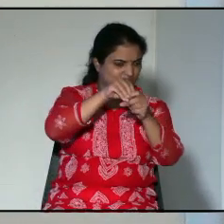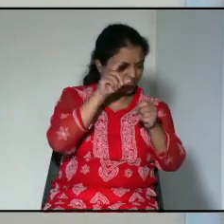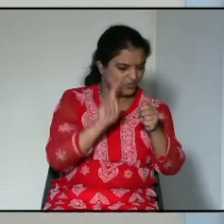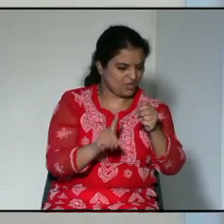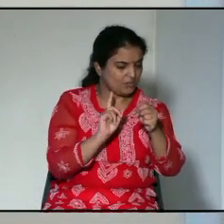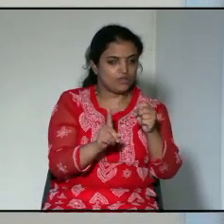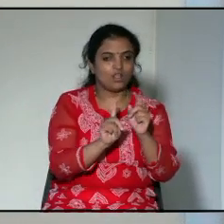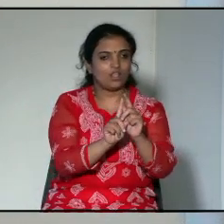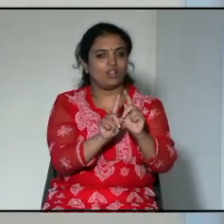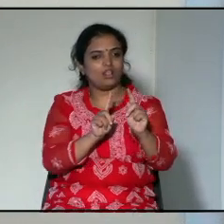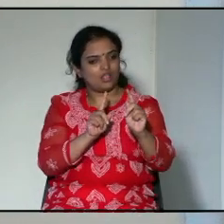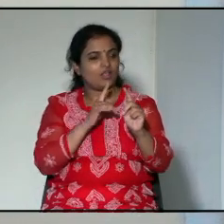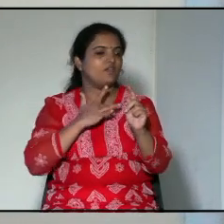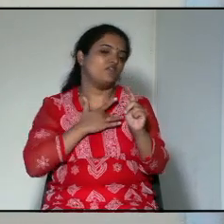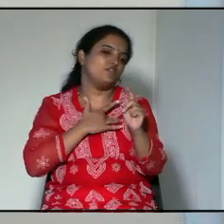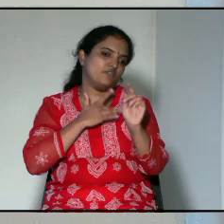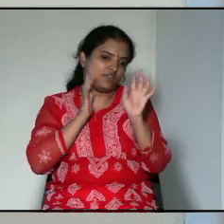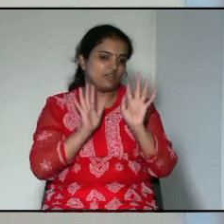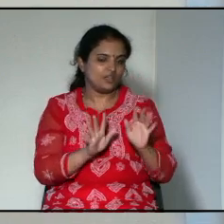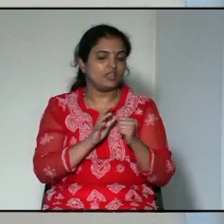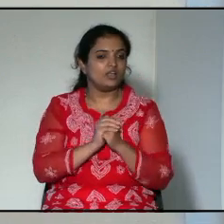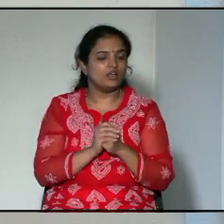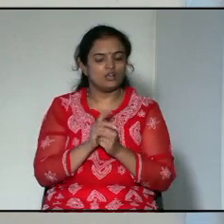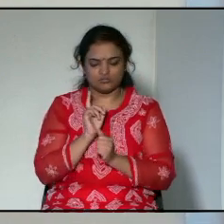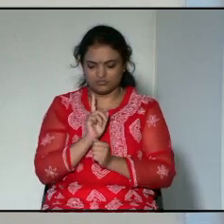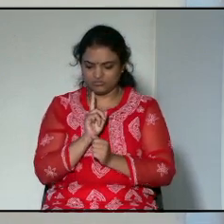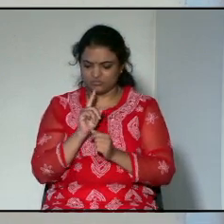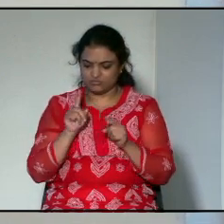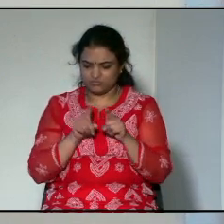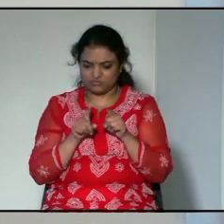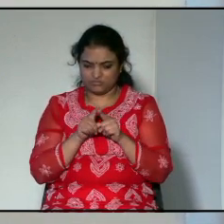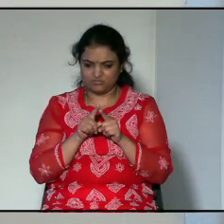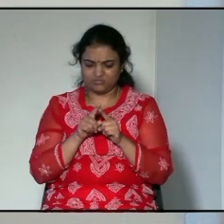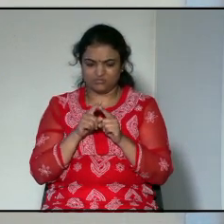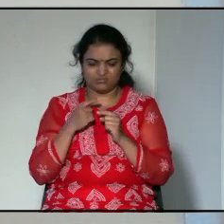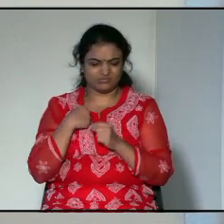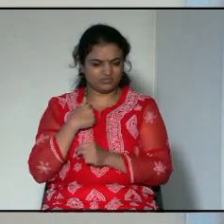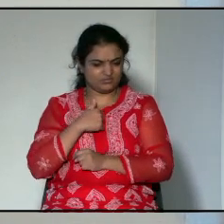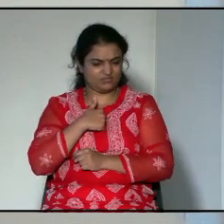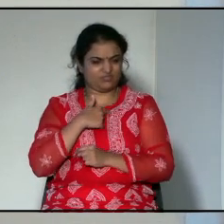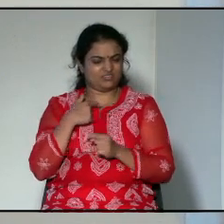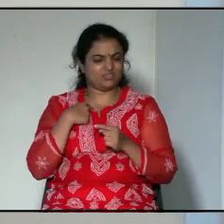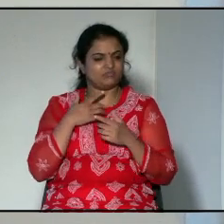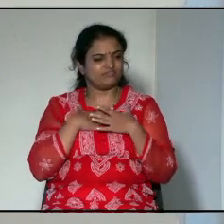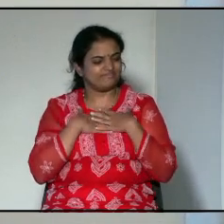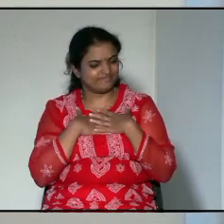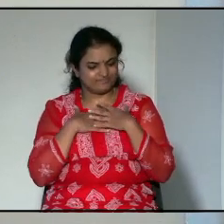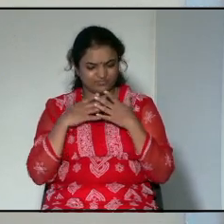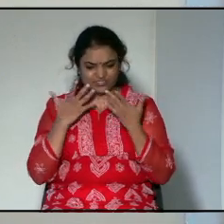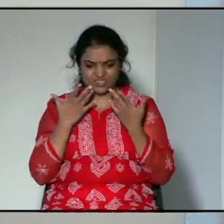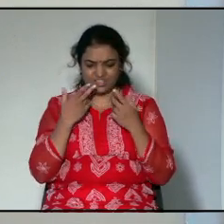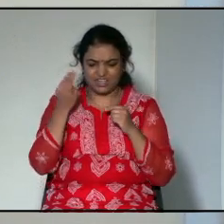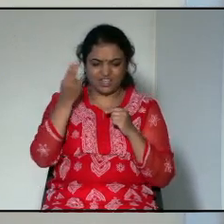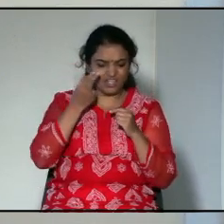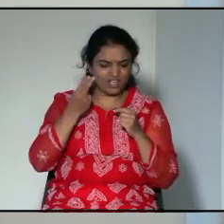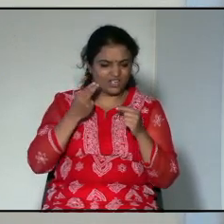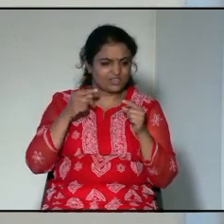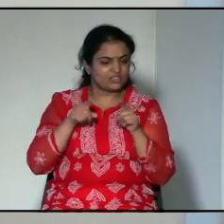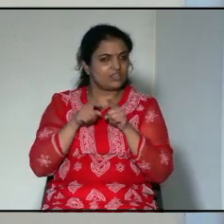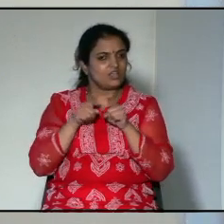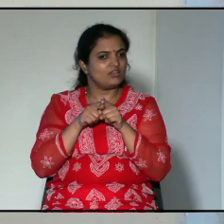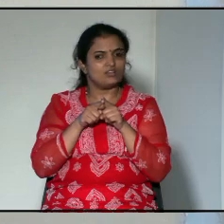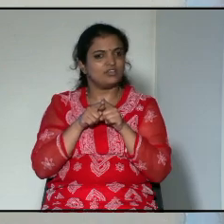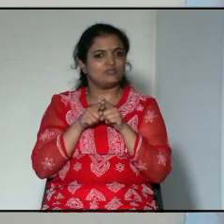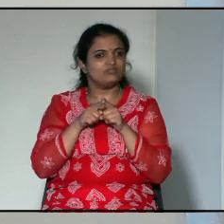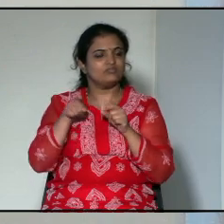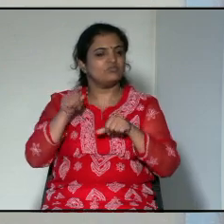of her contemporaries, and would instill in her a degree of knowledge and empathy with these artisans, as much with their